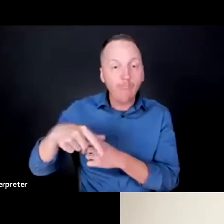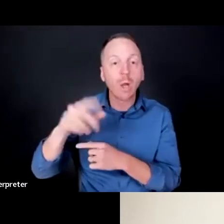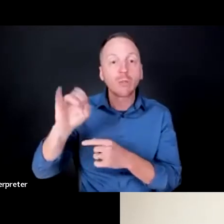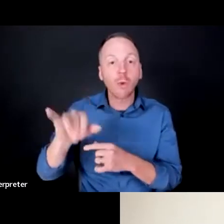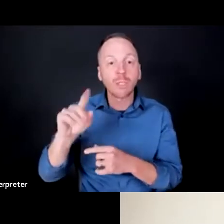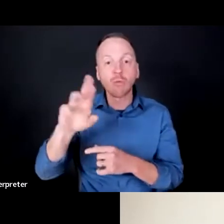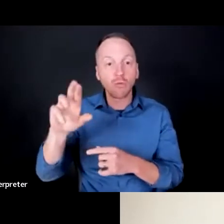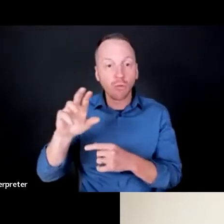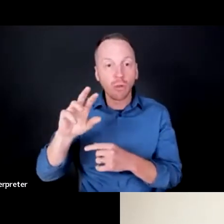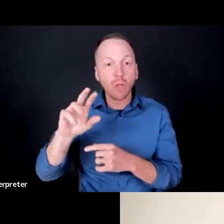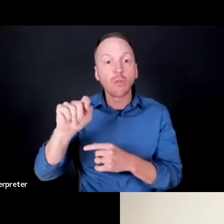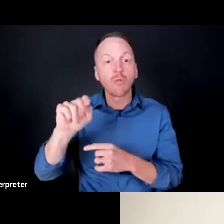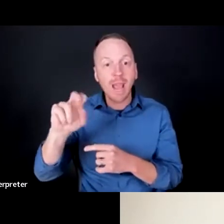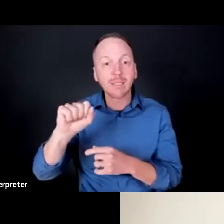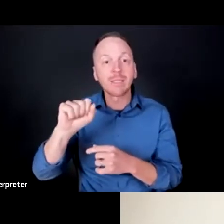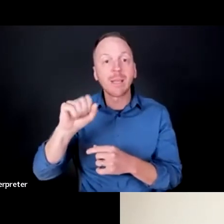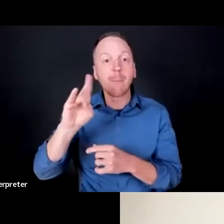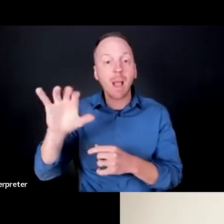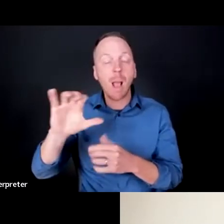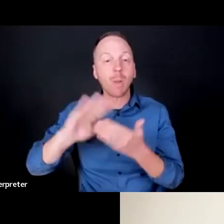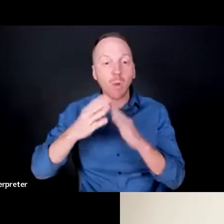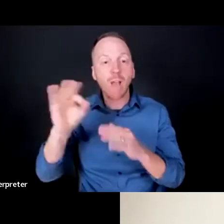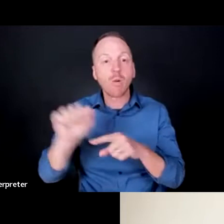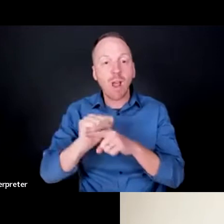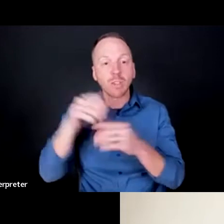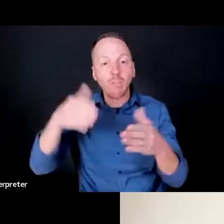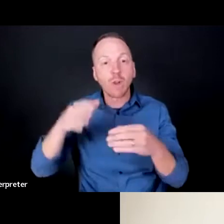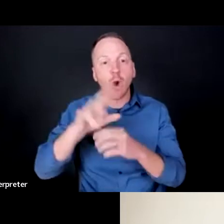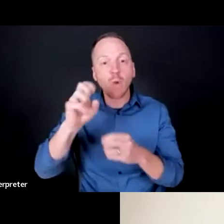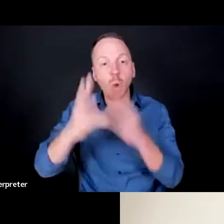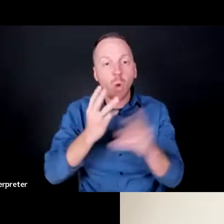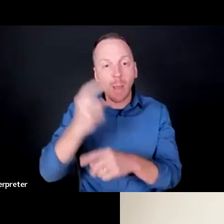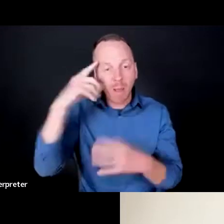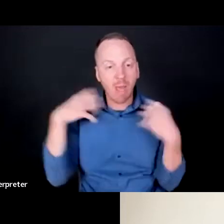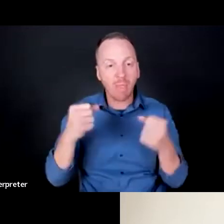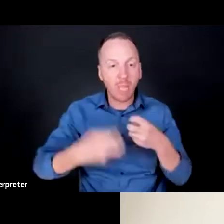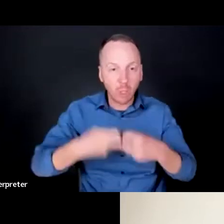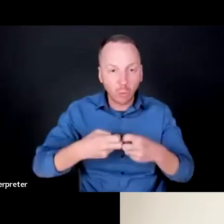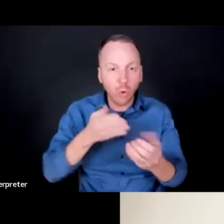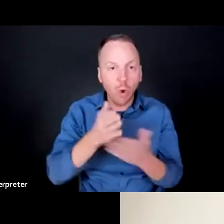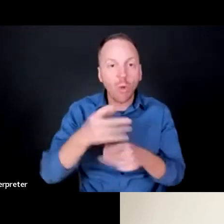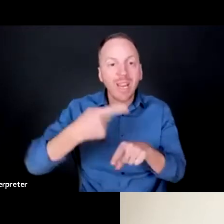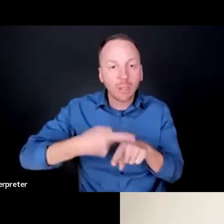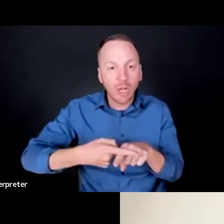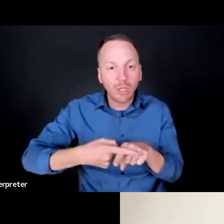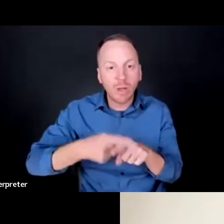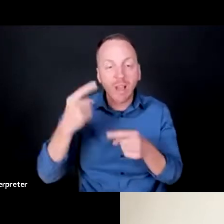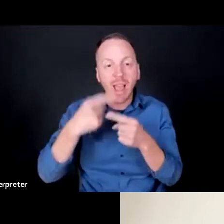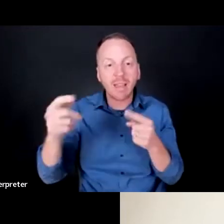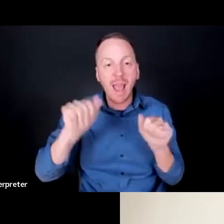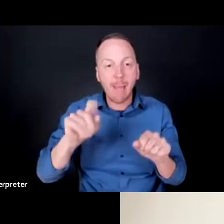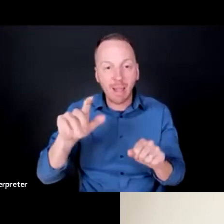transnational majority BIPOC community of practice focusing on reworlding mental health issues through an intersectional anti-ableist